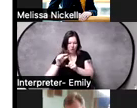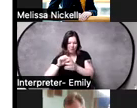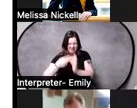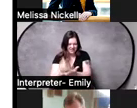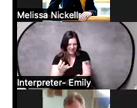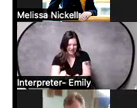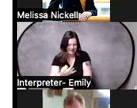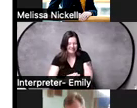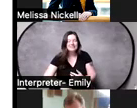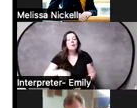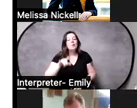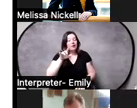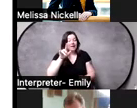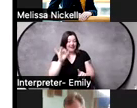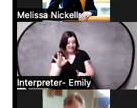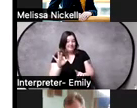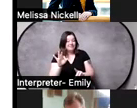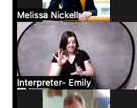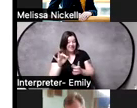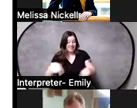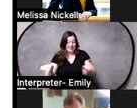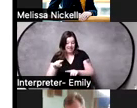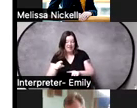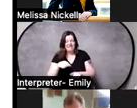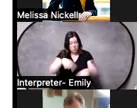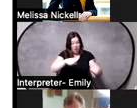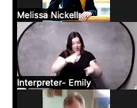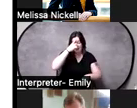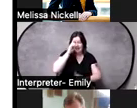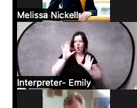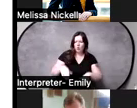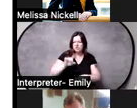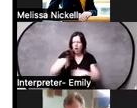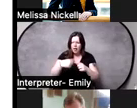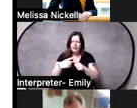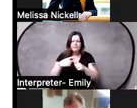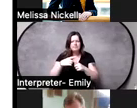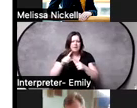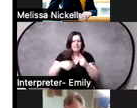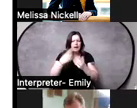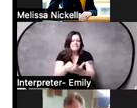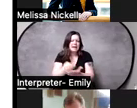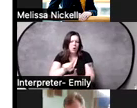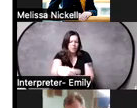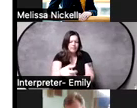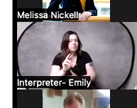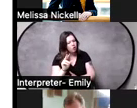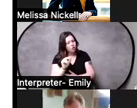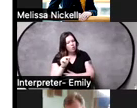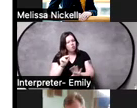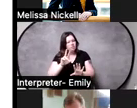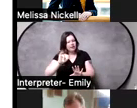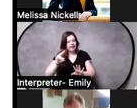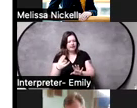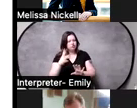we're not here to discuss funding. We're here to discuss the scientific merit of a grant. It's up to NIH to decide whether